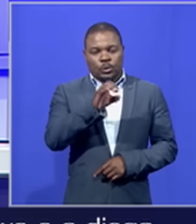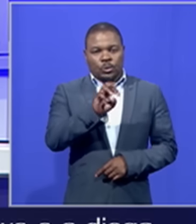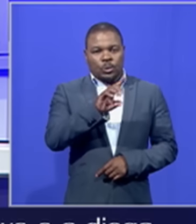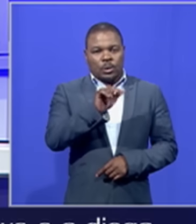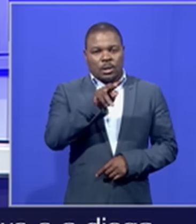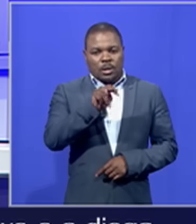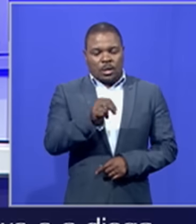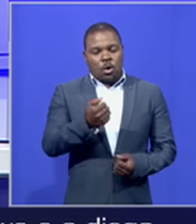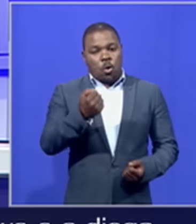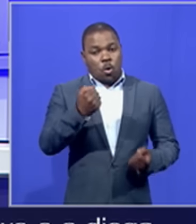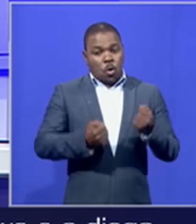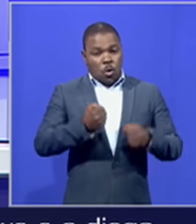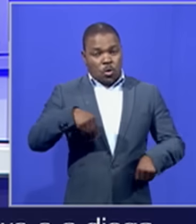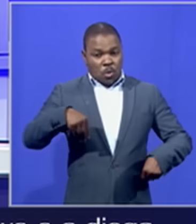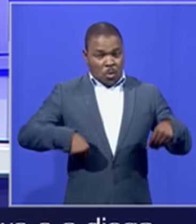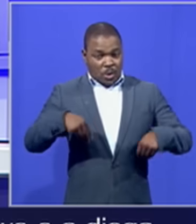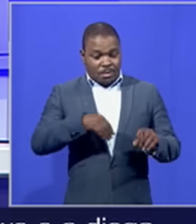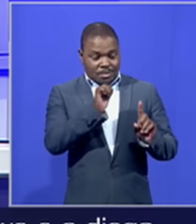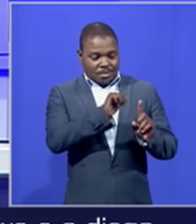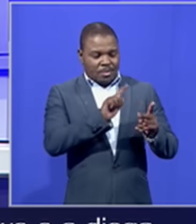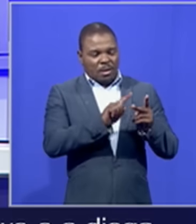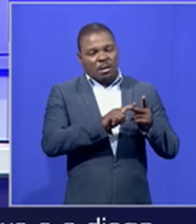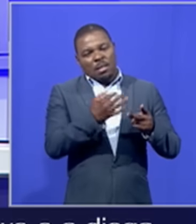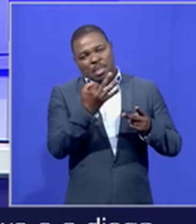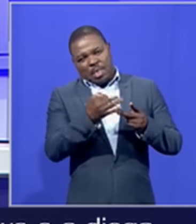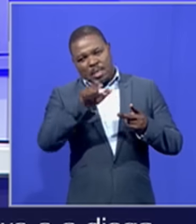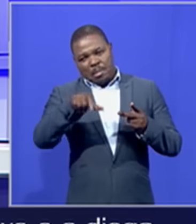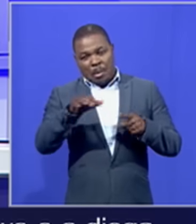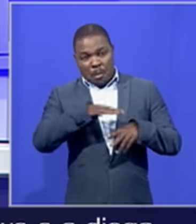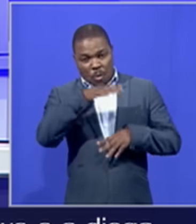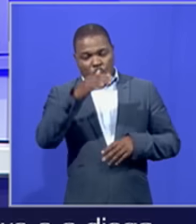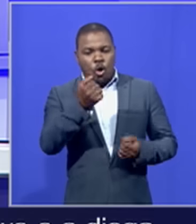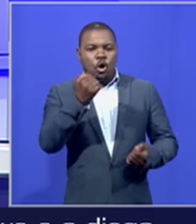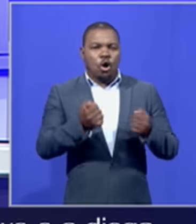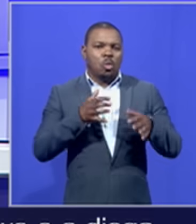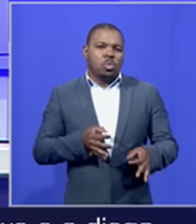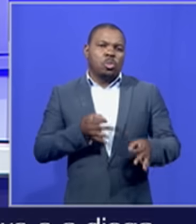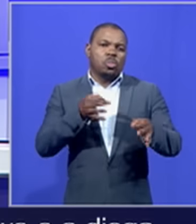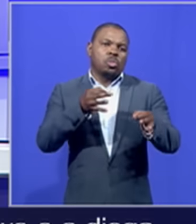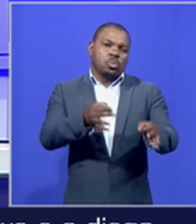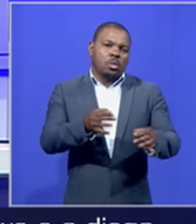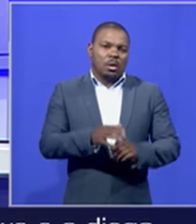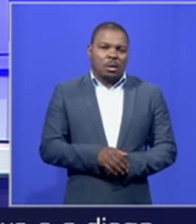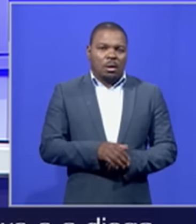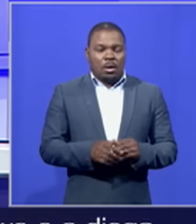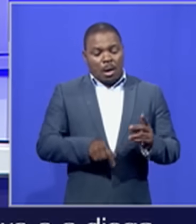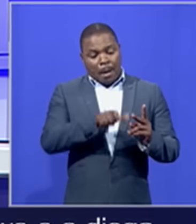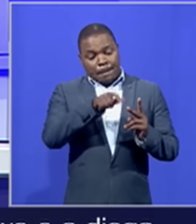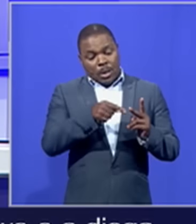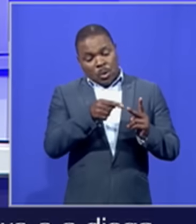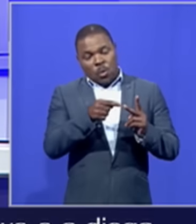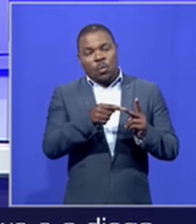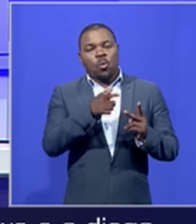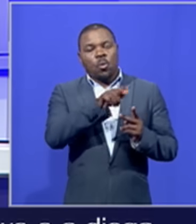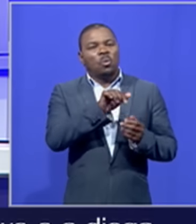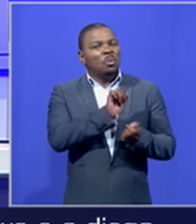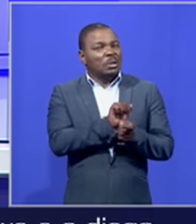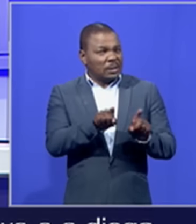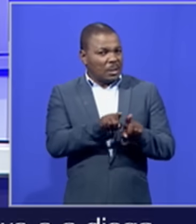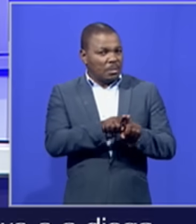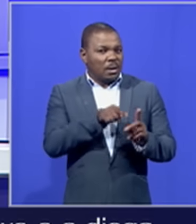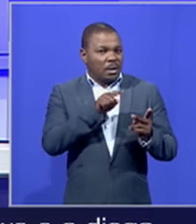ngaka Denny Jordan ga mmogo le balatofadiwa nae ba le bararo e diegisitswe go ya pele yo mongwe wa balatofadiwa e leng mokaedi